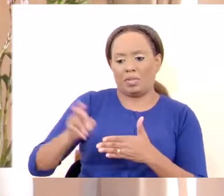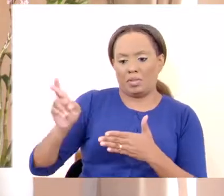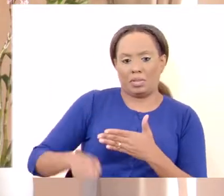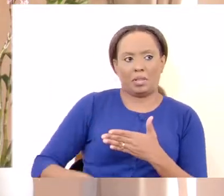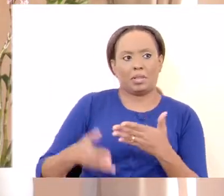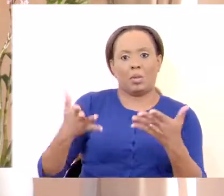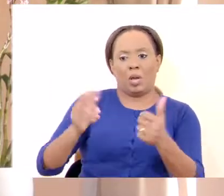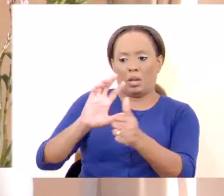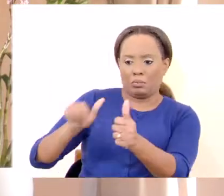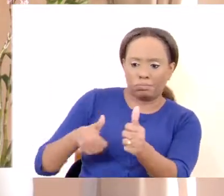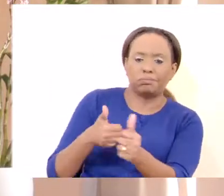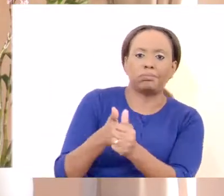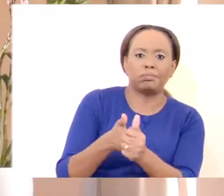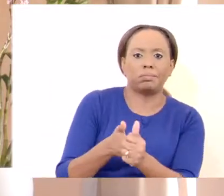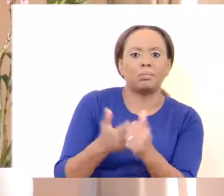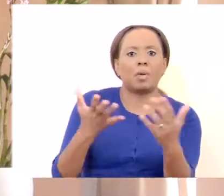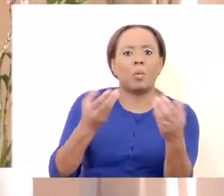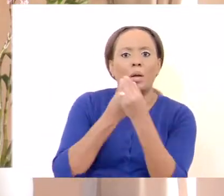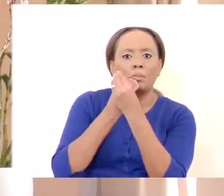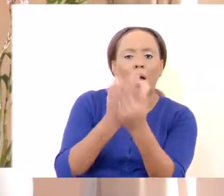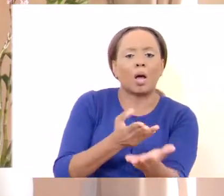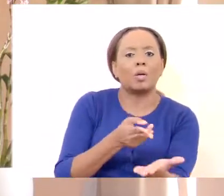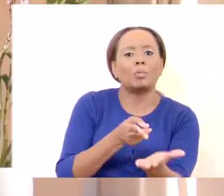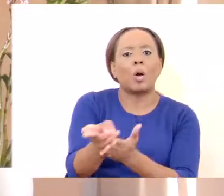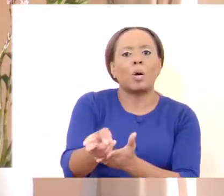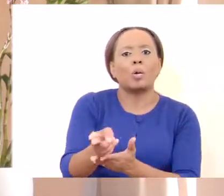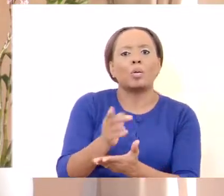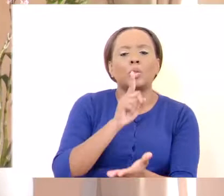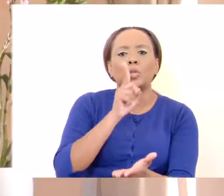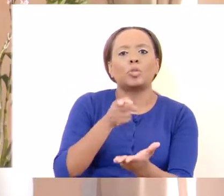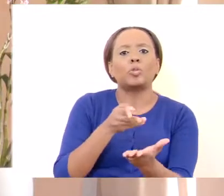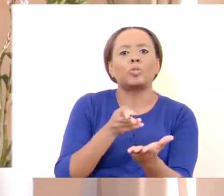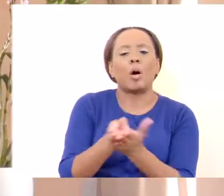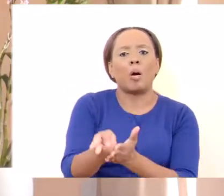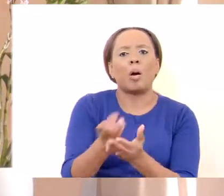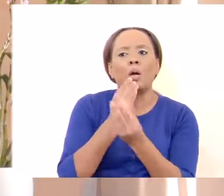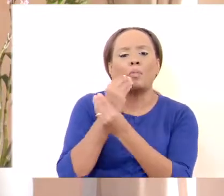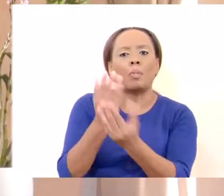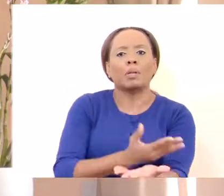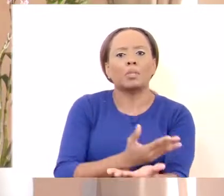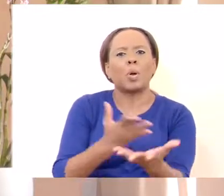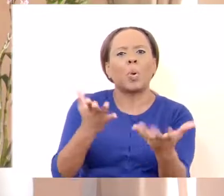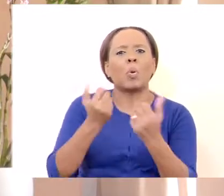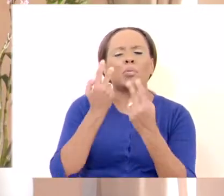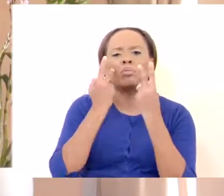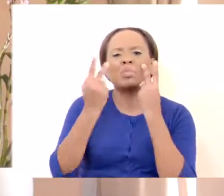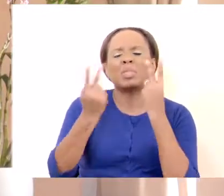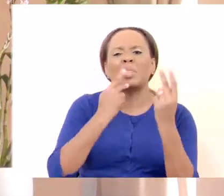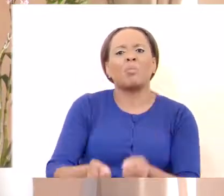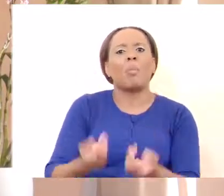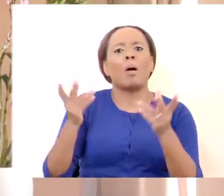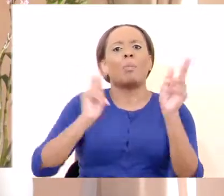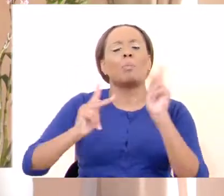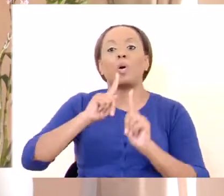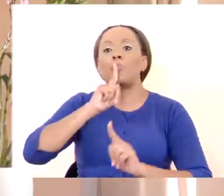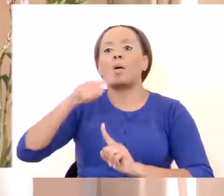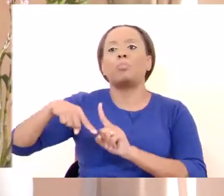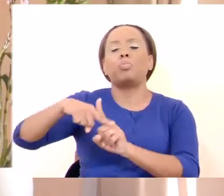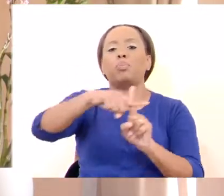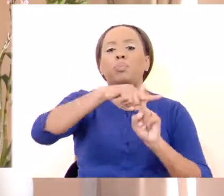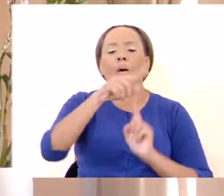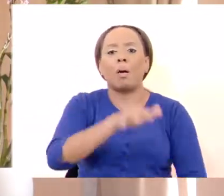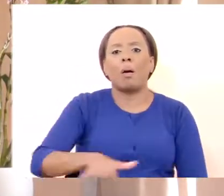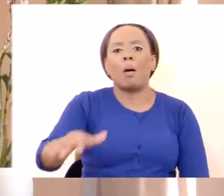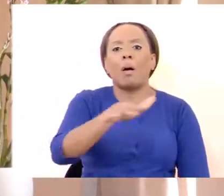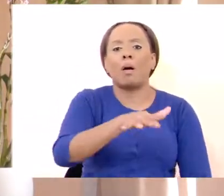of Health can get an accurate assessment of positivity rates and the pervasiveness of the disease in Barbados. That